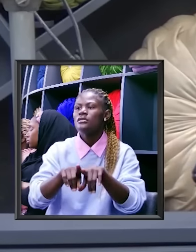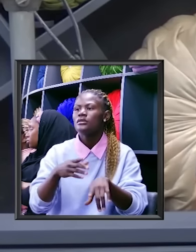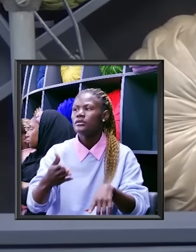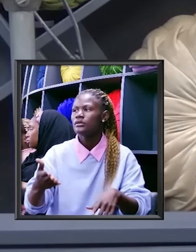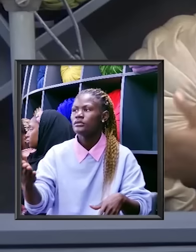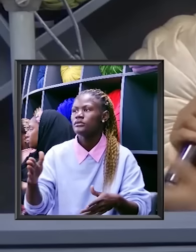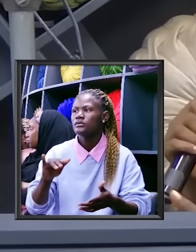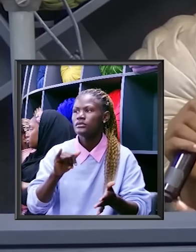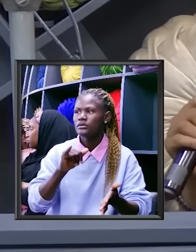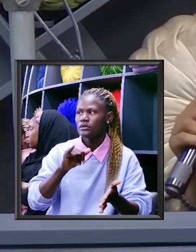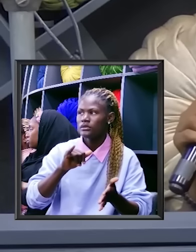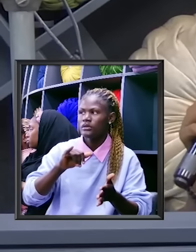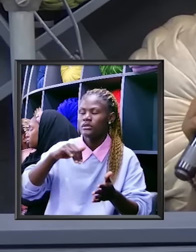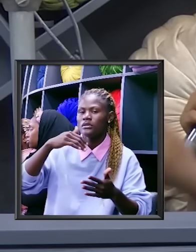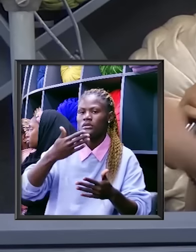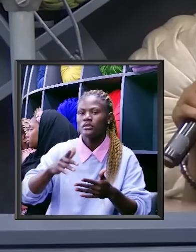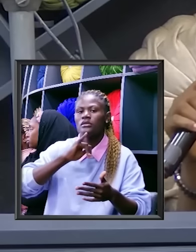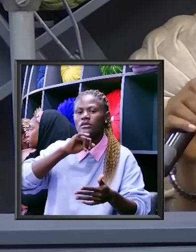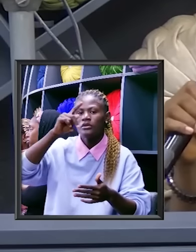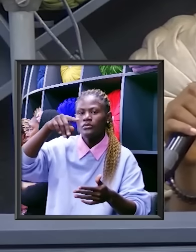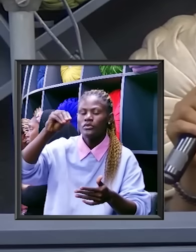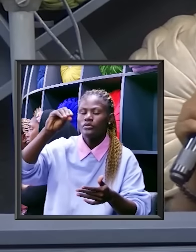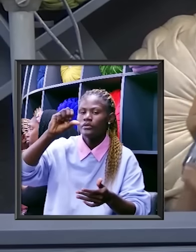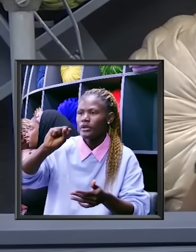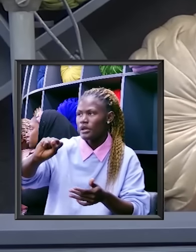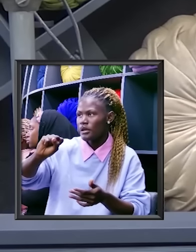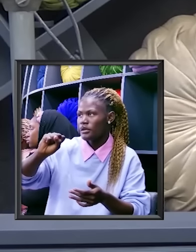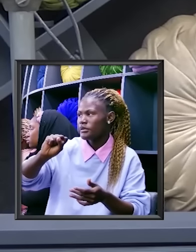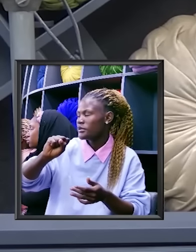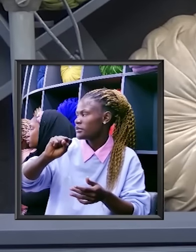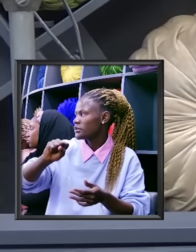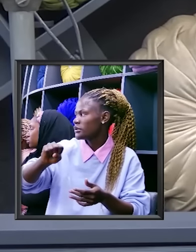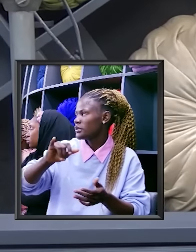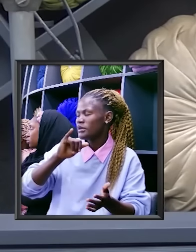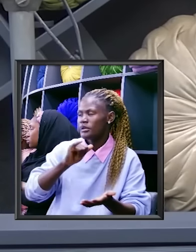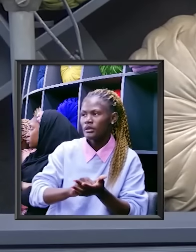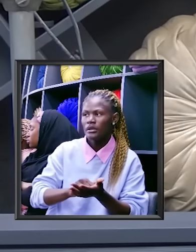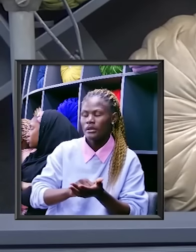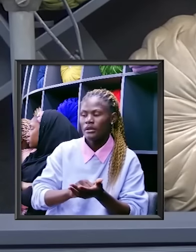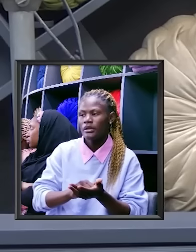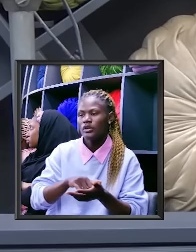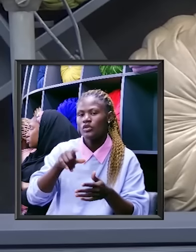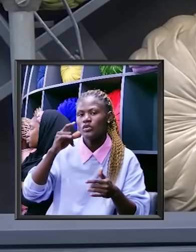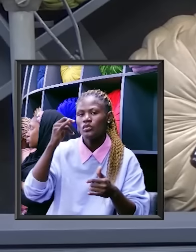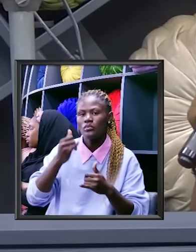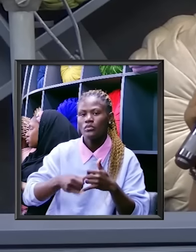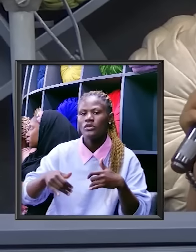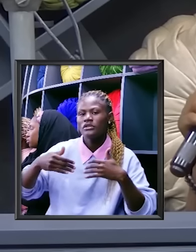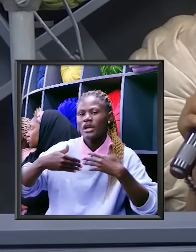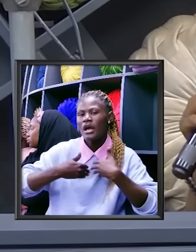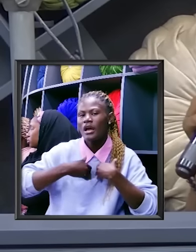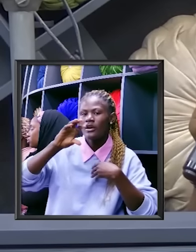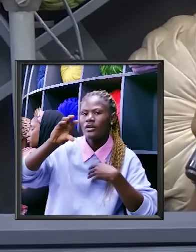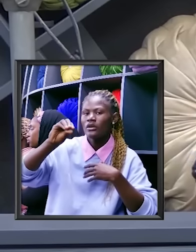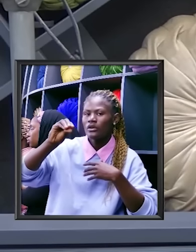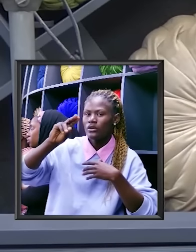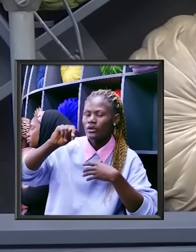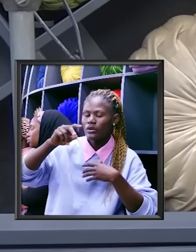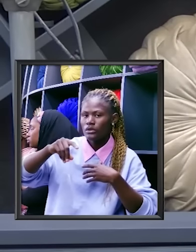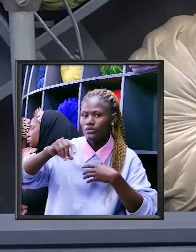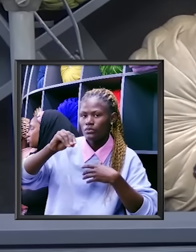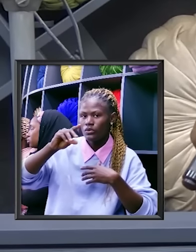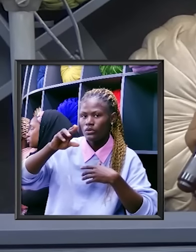transfer to. POS transaction. You know what he tell me, because of the he say, you know, that means I must have compromised my detail. I say,